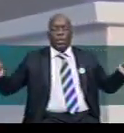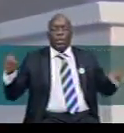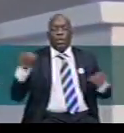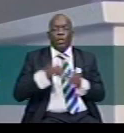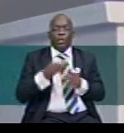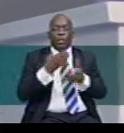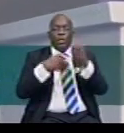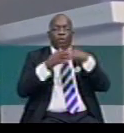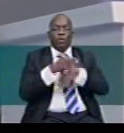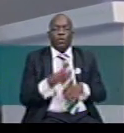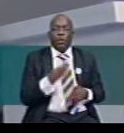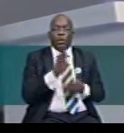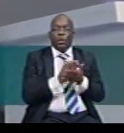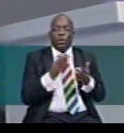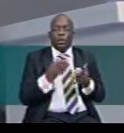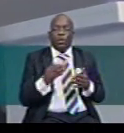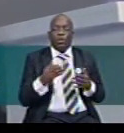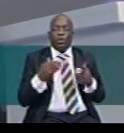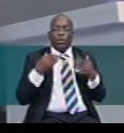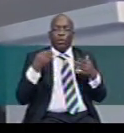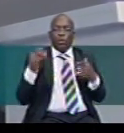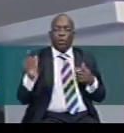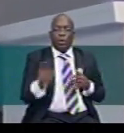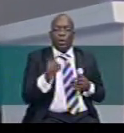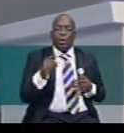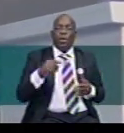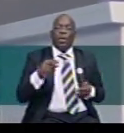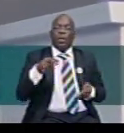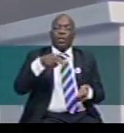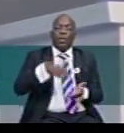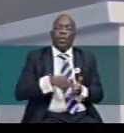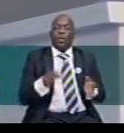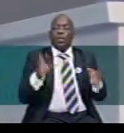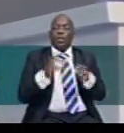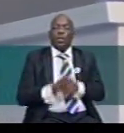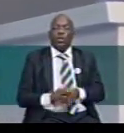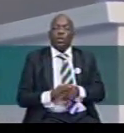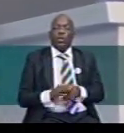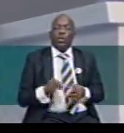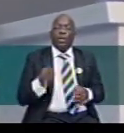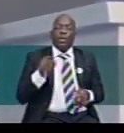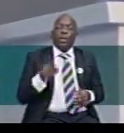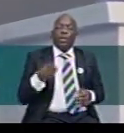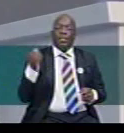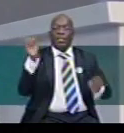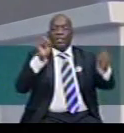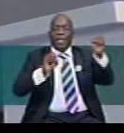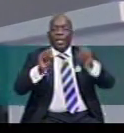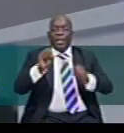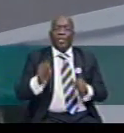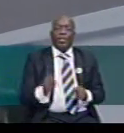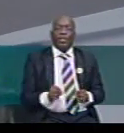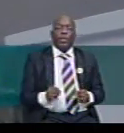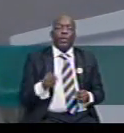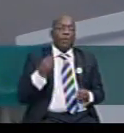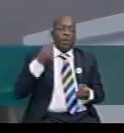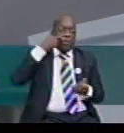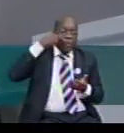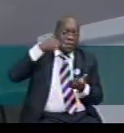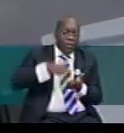up? He's joined his own observation, scientific observation, and he's joined that with